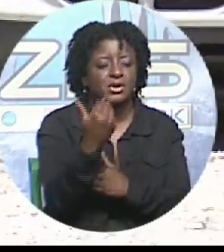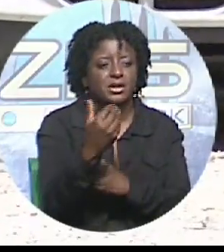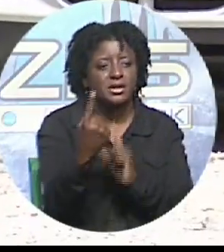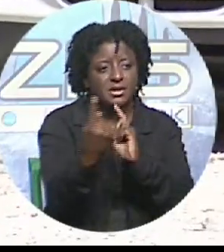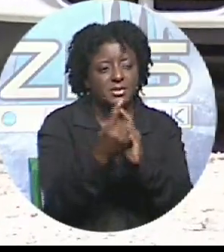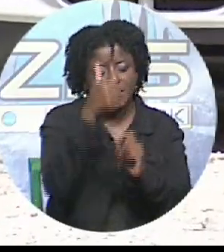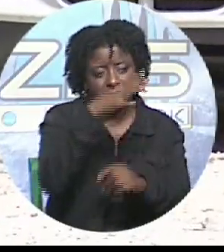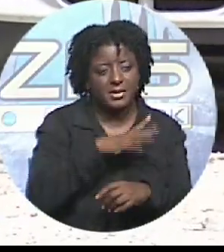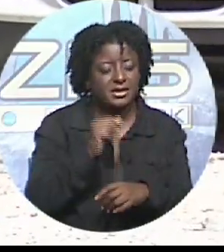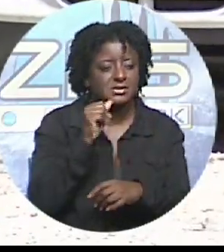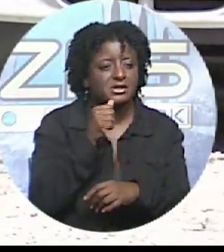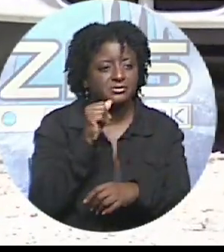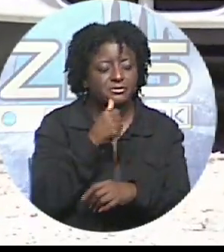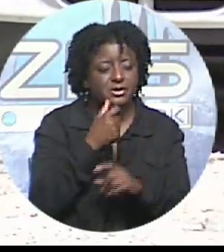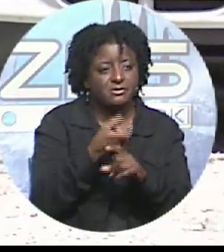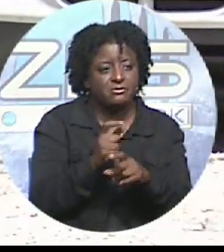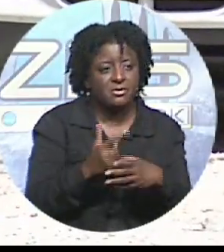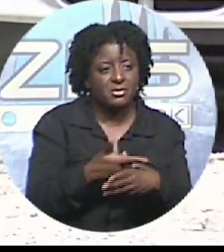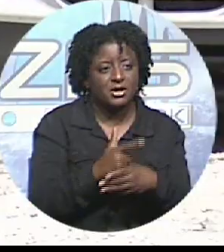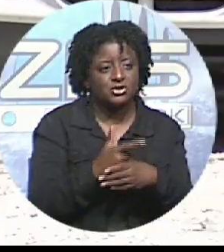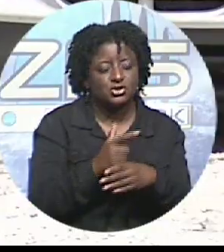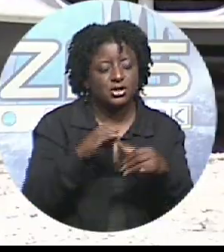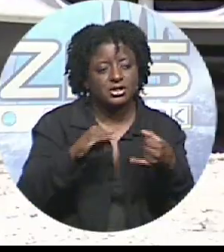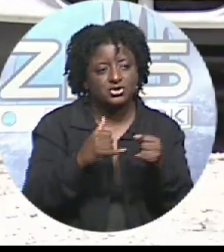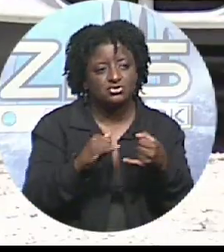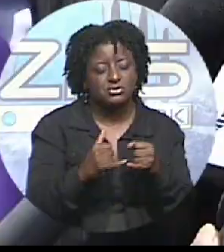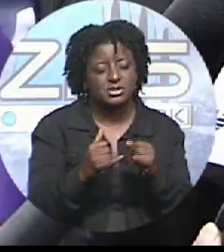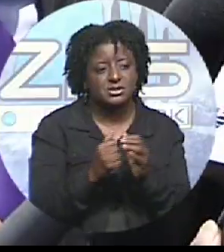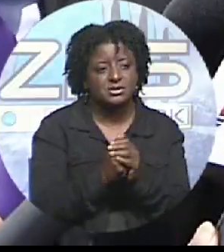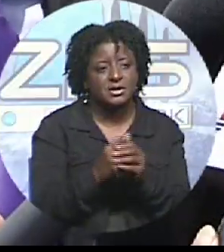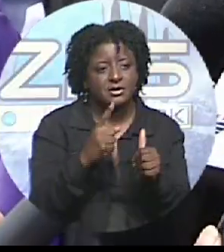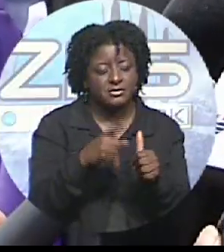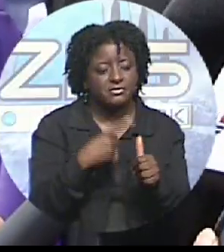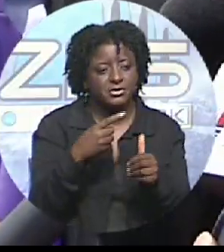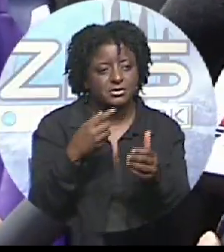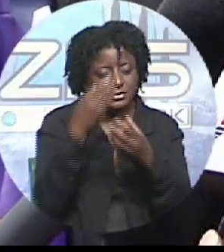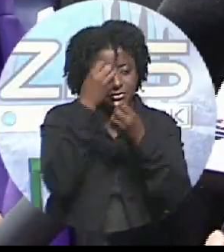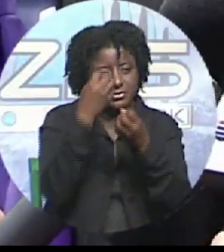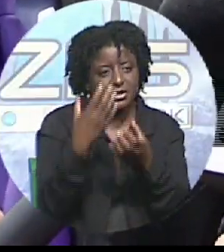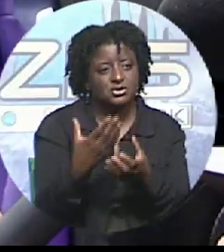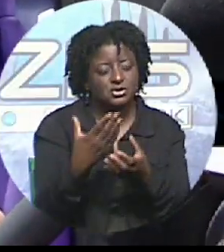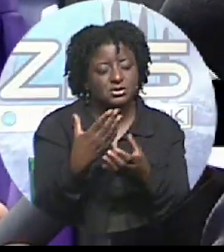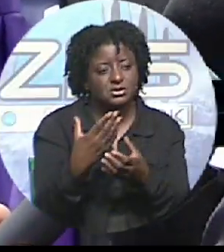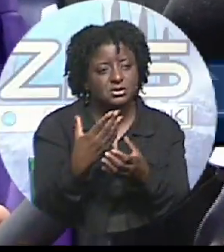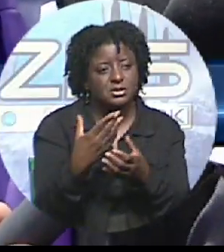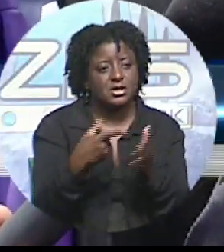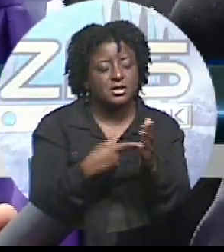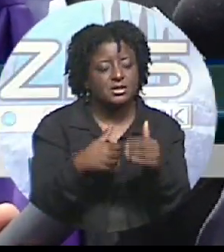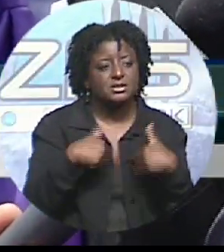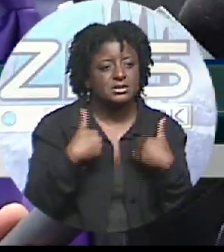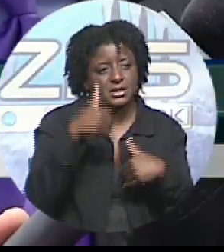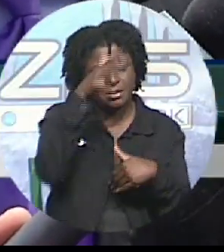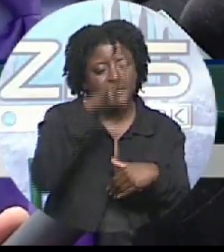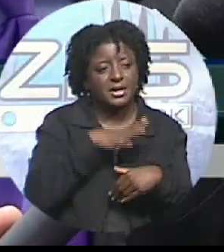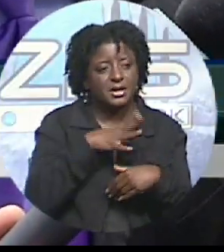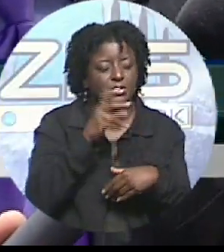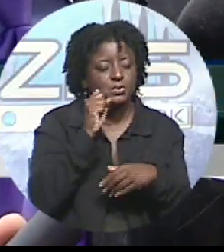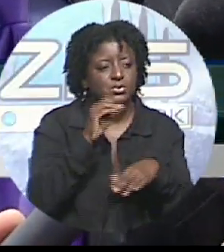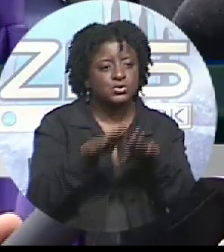from gunshot injuries when they got there. Our preliminary information is that this young man was